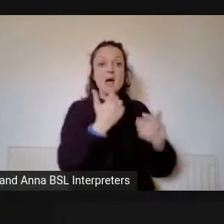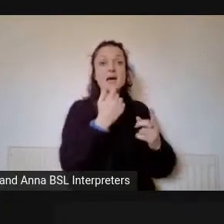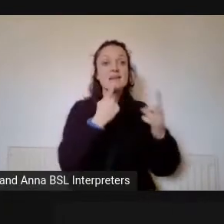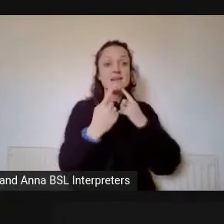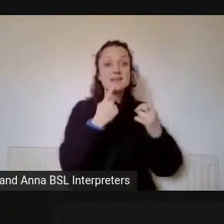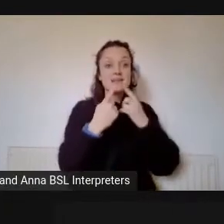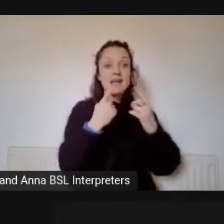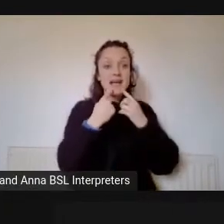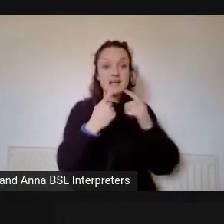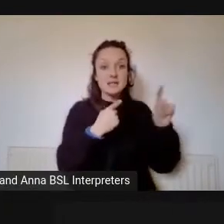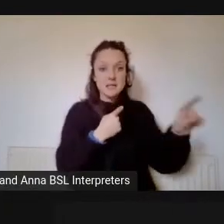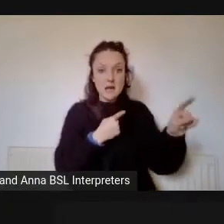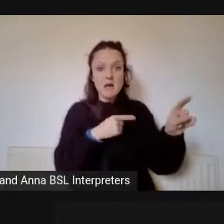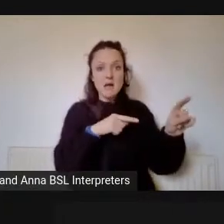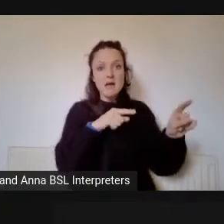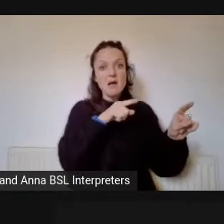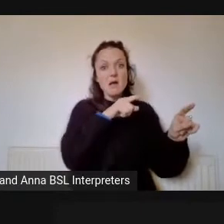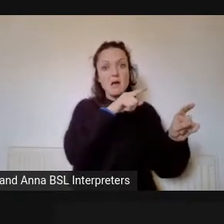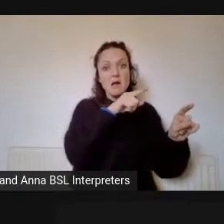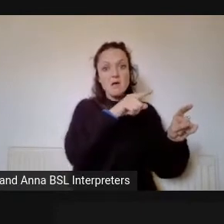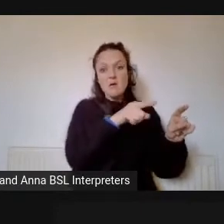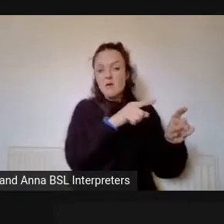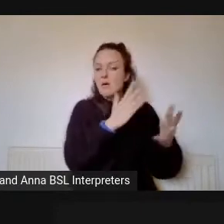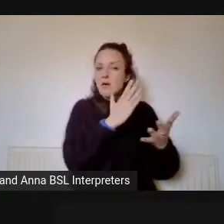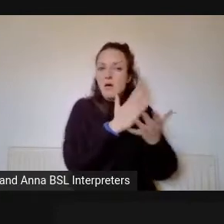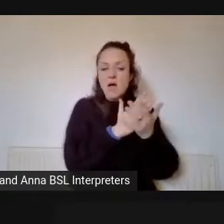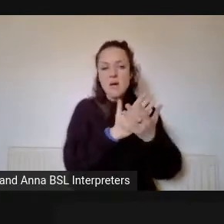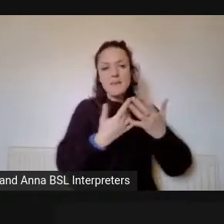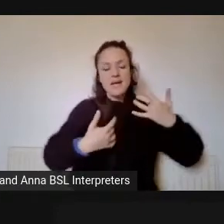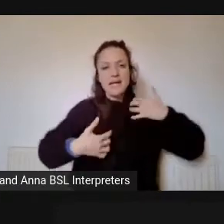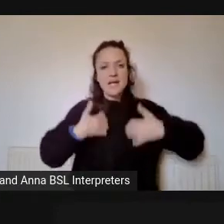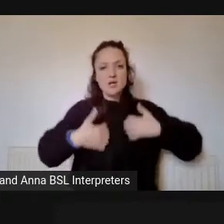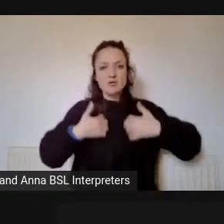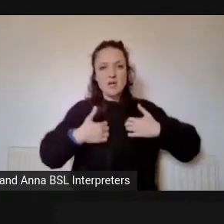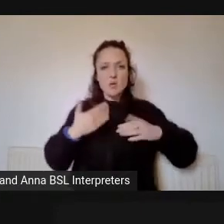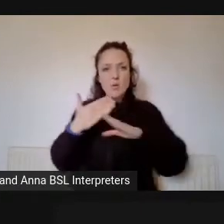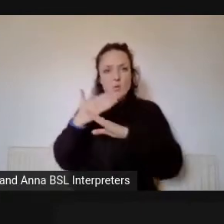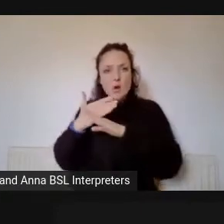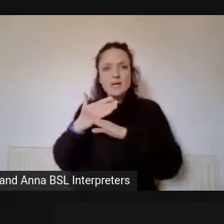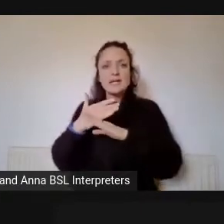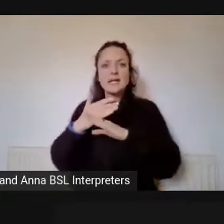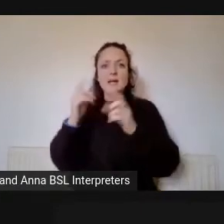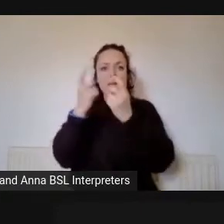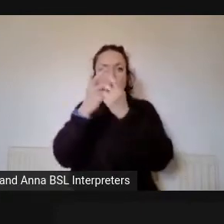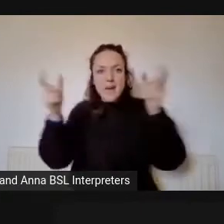participating in this UN platform was because they were very interested in working in Mexico and South